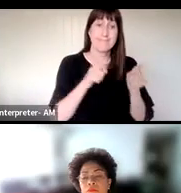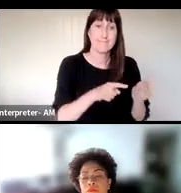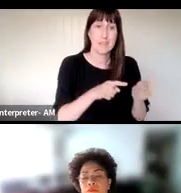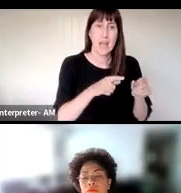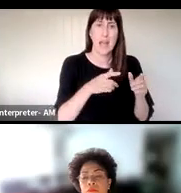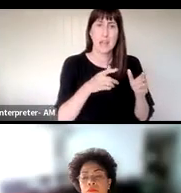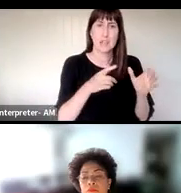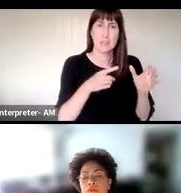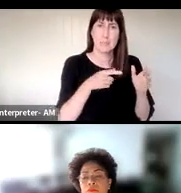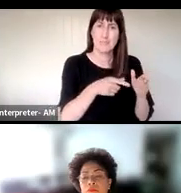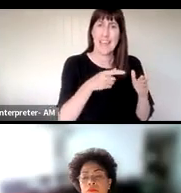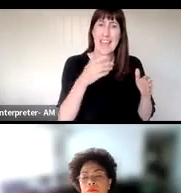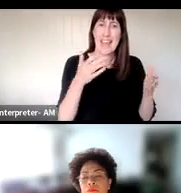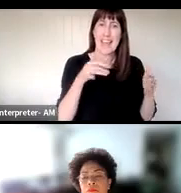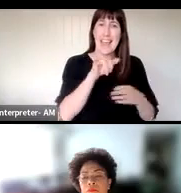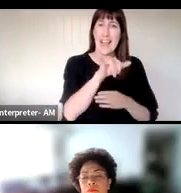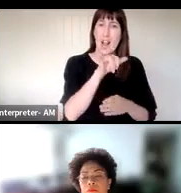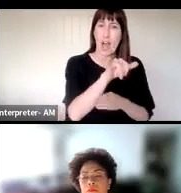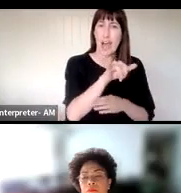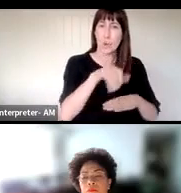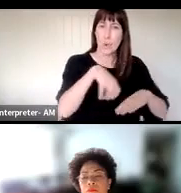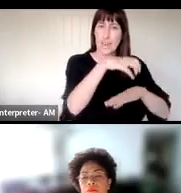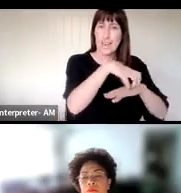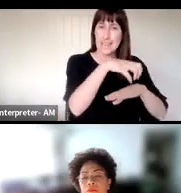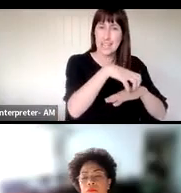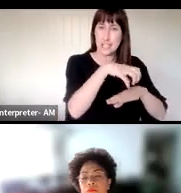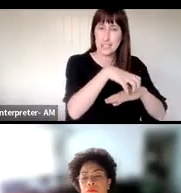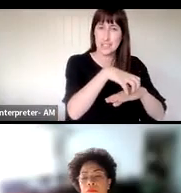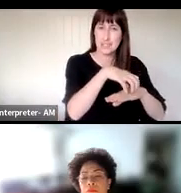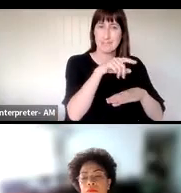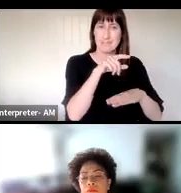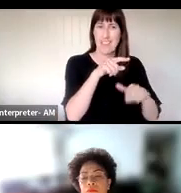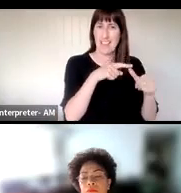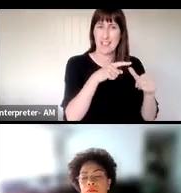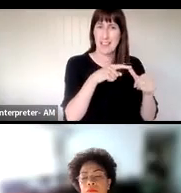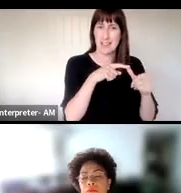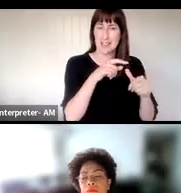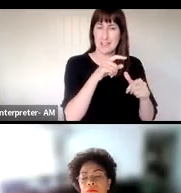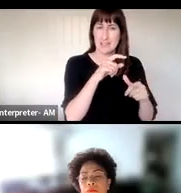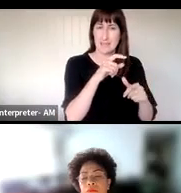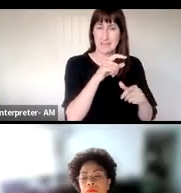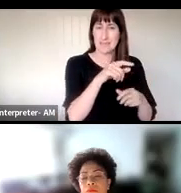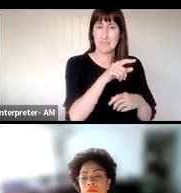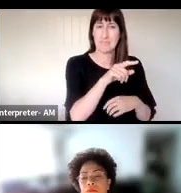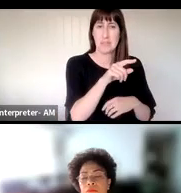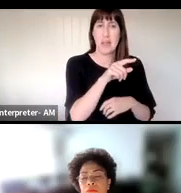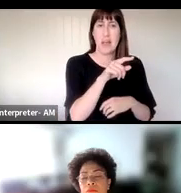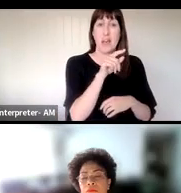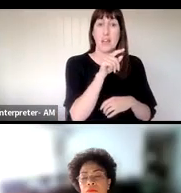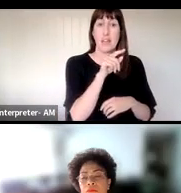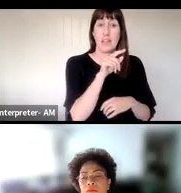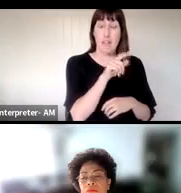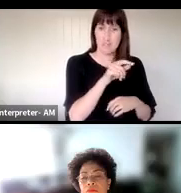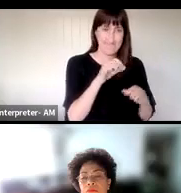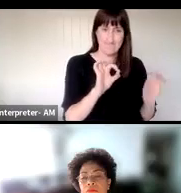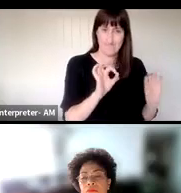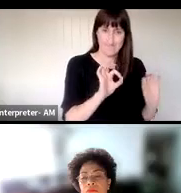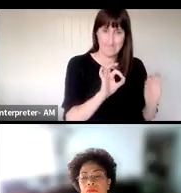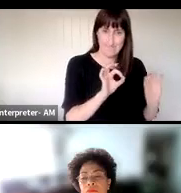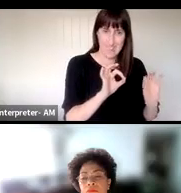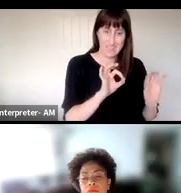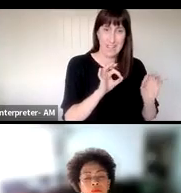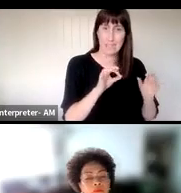to follow the American version, who gave them bad advice. Anyway, so we went to the Ombudsman, and it's been a